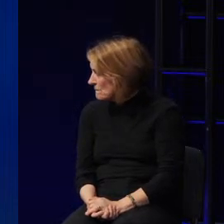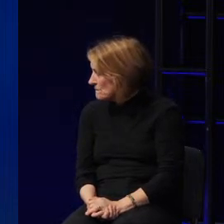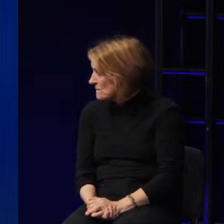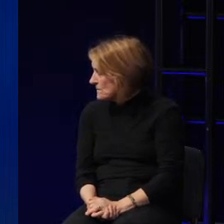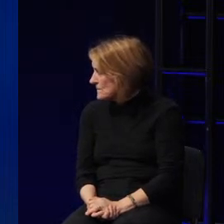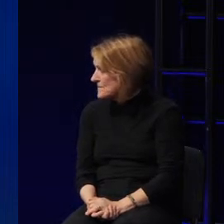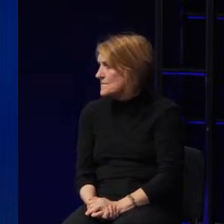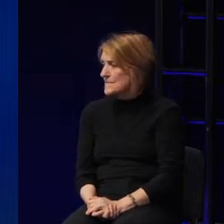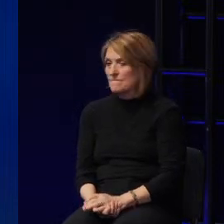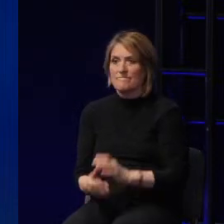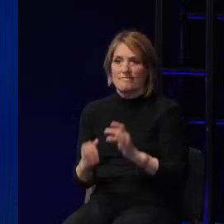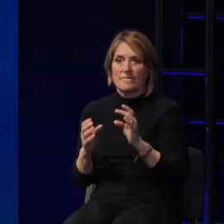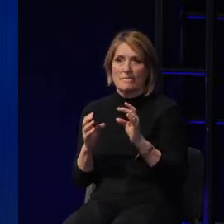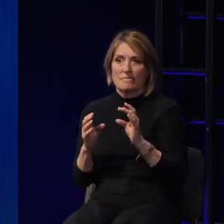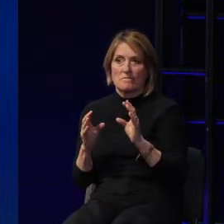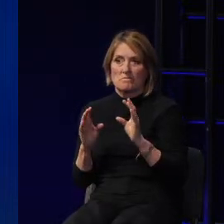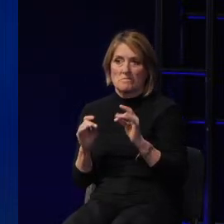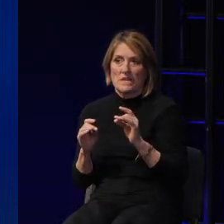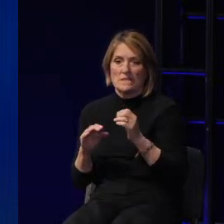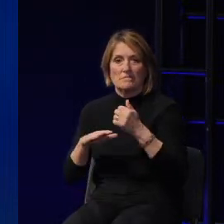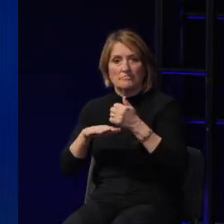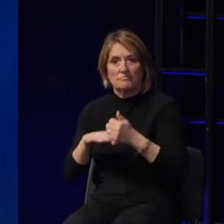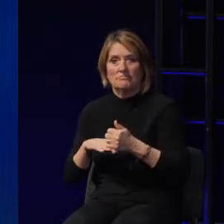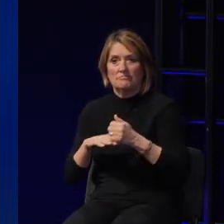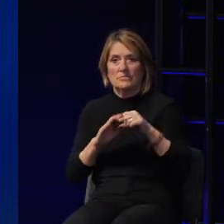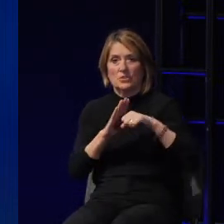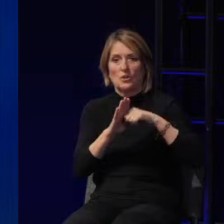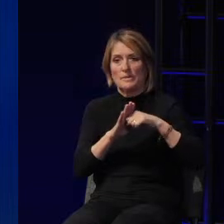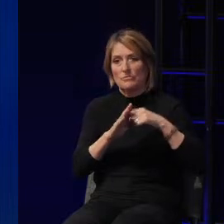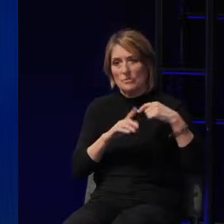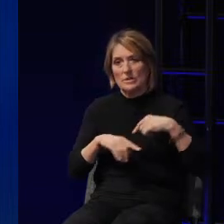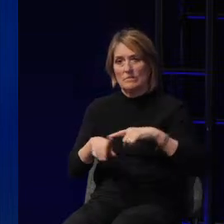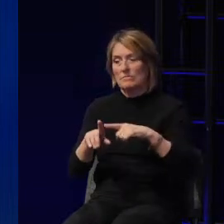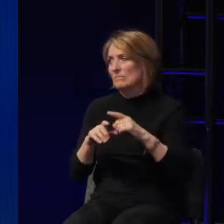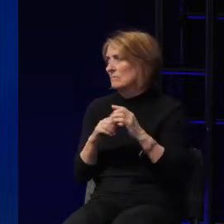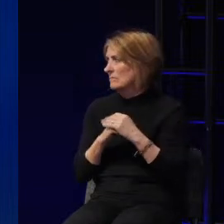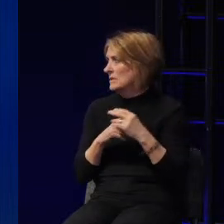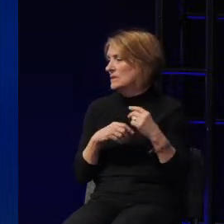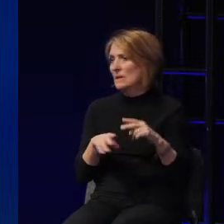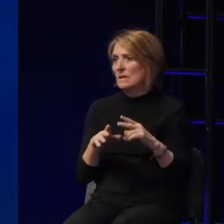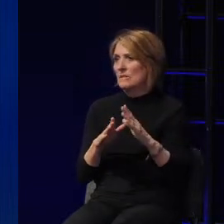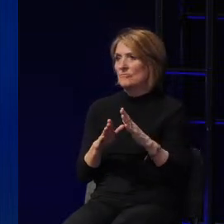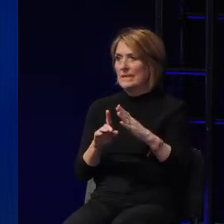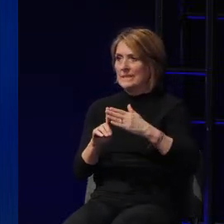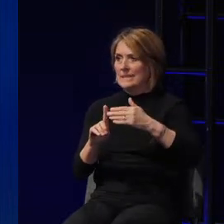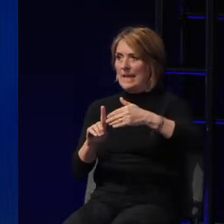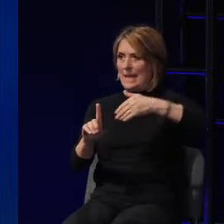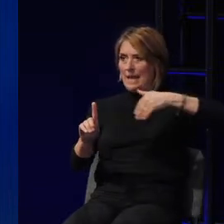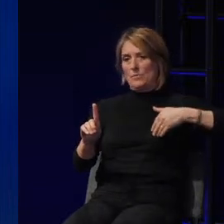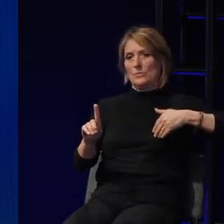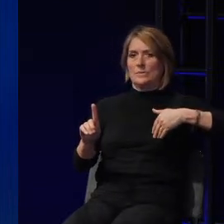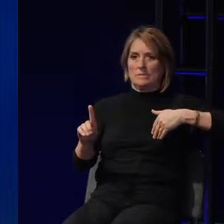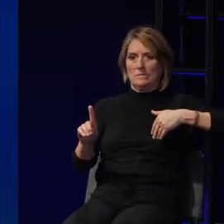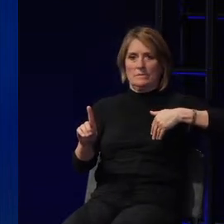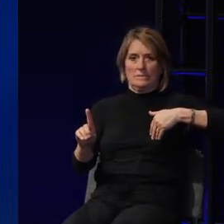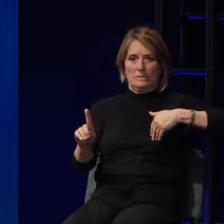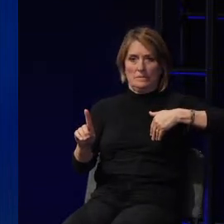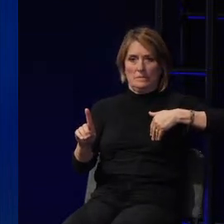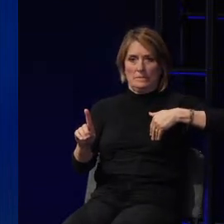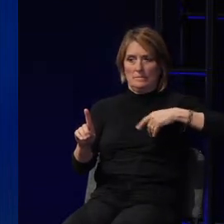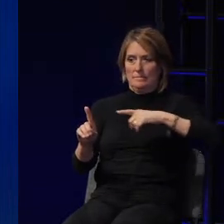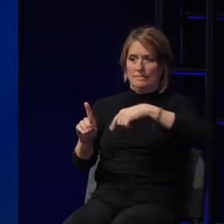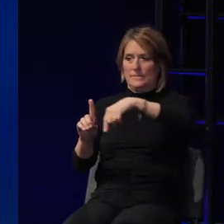So I think that is the fundamental documentary approach: is you stay out of the circle,